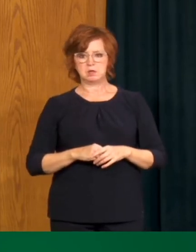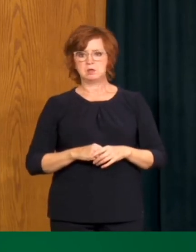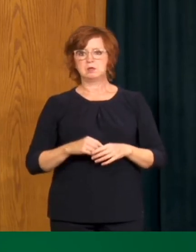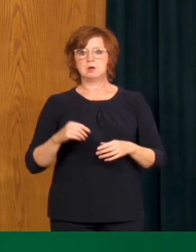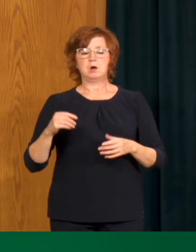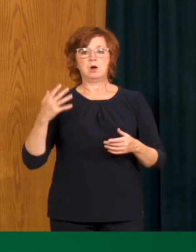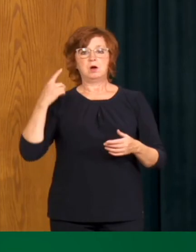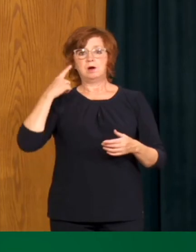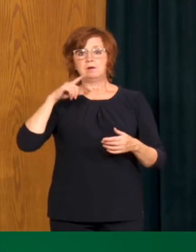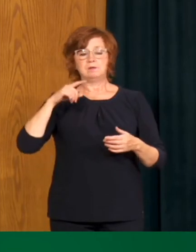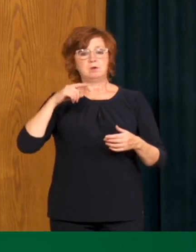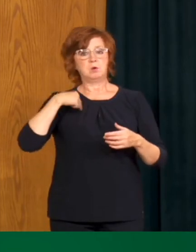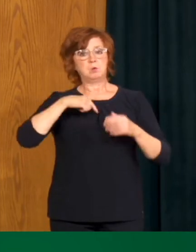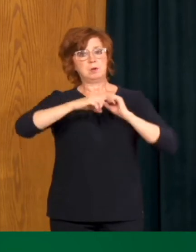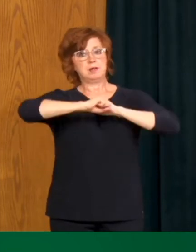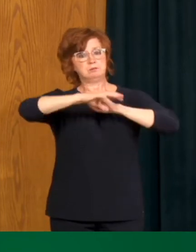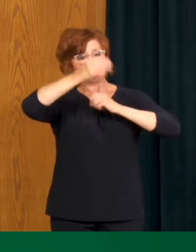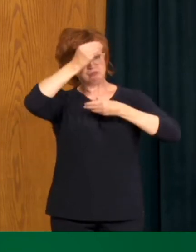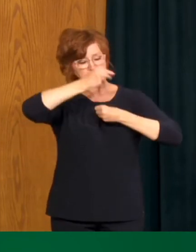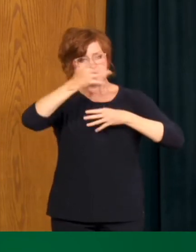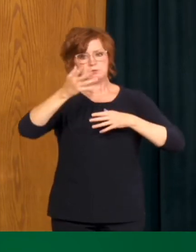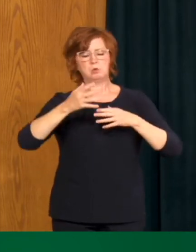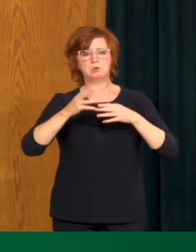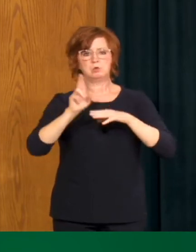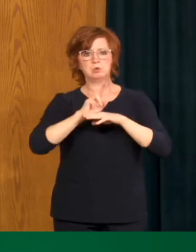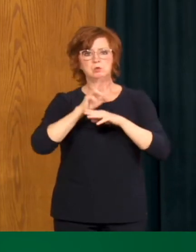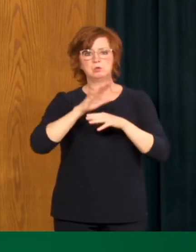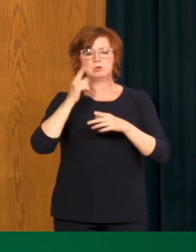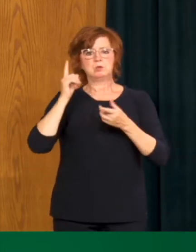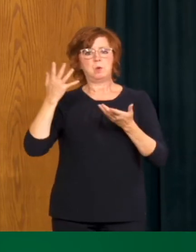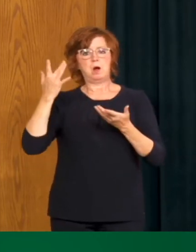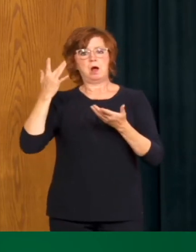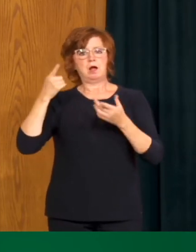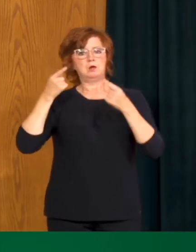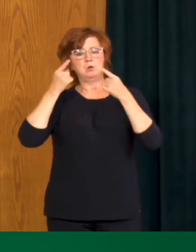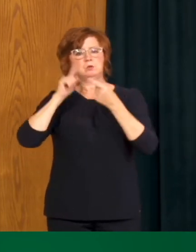overwhelmed by the number of cases. The use of non-medical masks certainly has